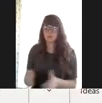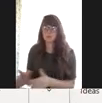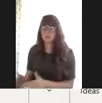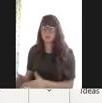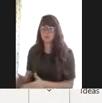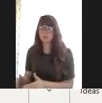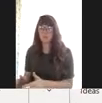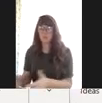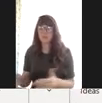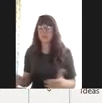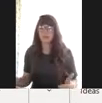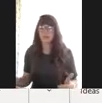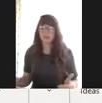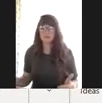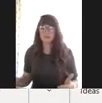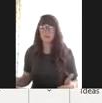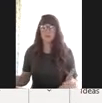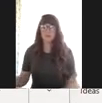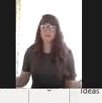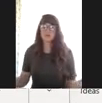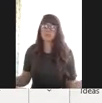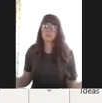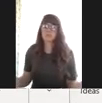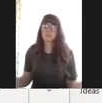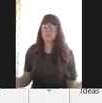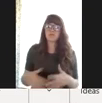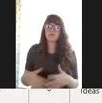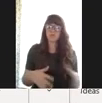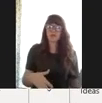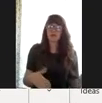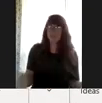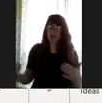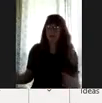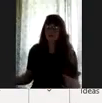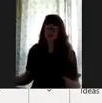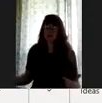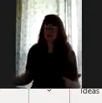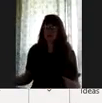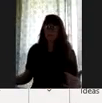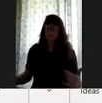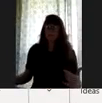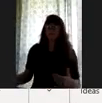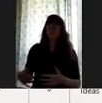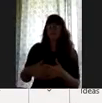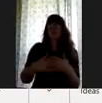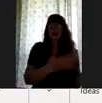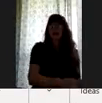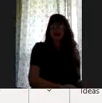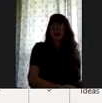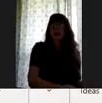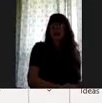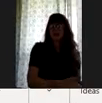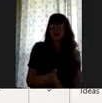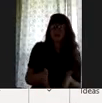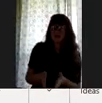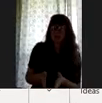his resurrection when he comes back. Okay, so his return. Saved from the wrath of God. So now he's returned, which then that would tie